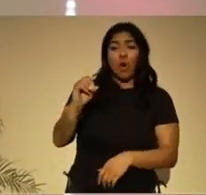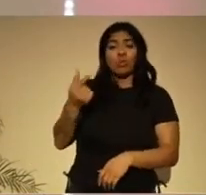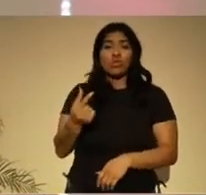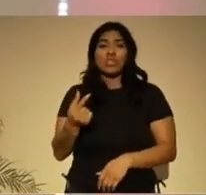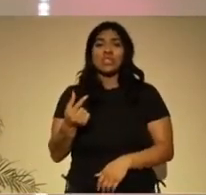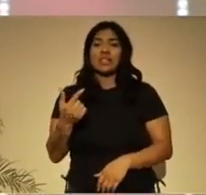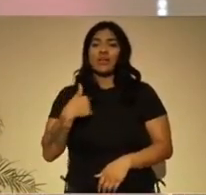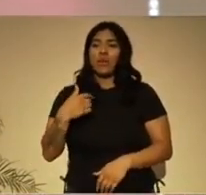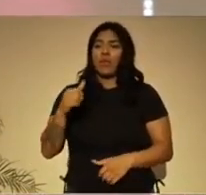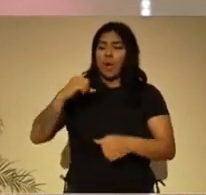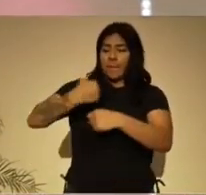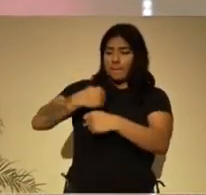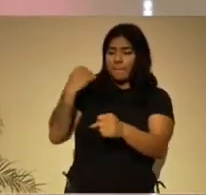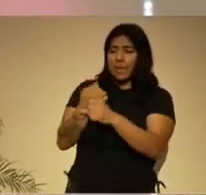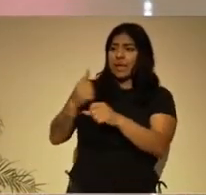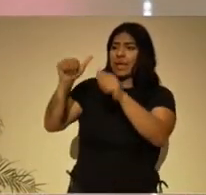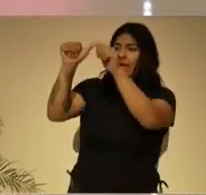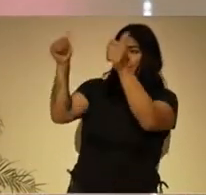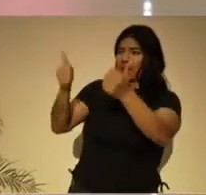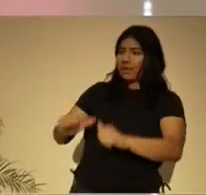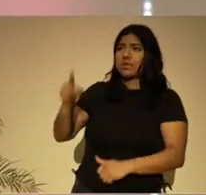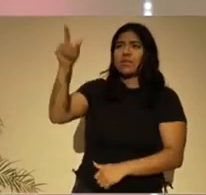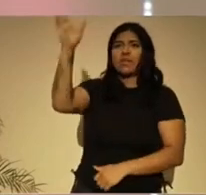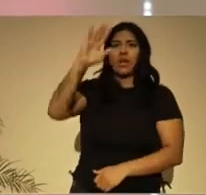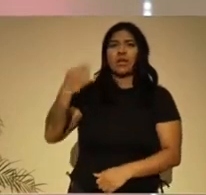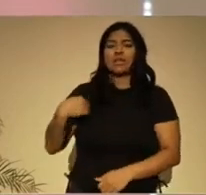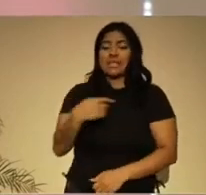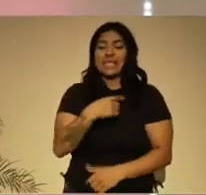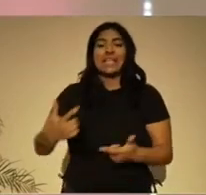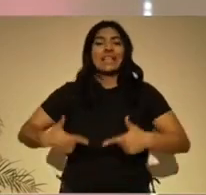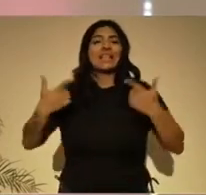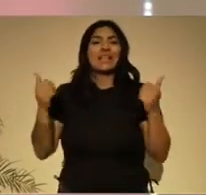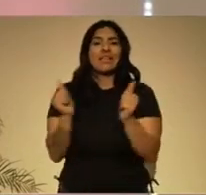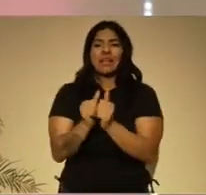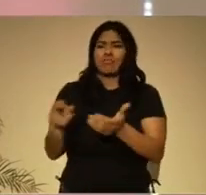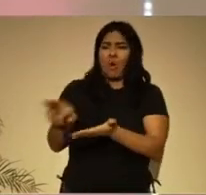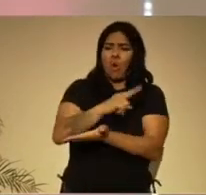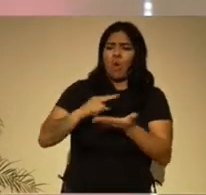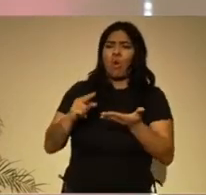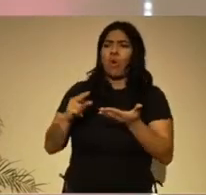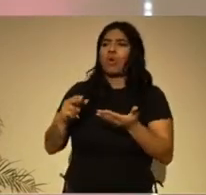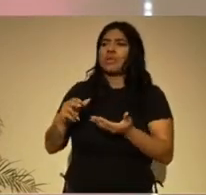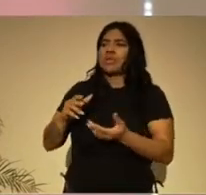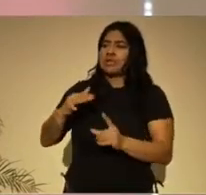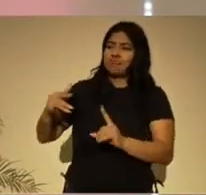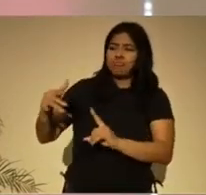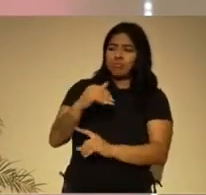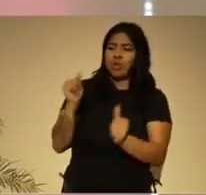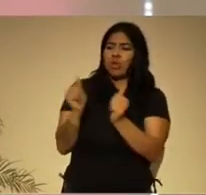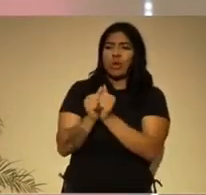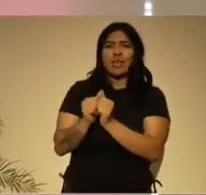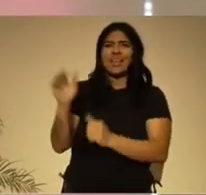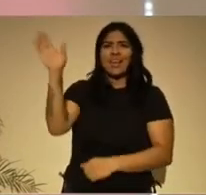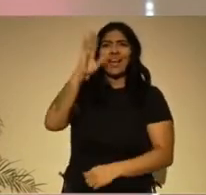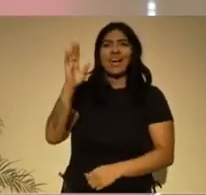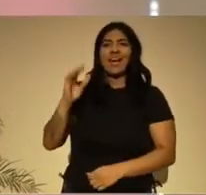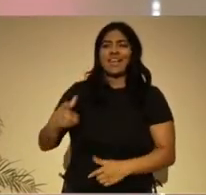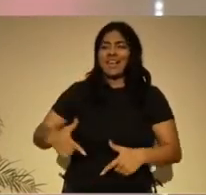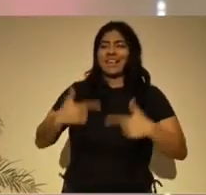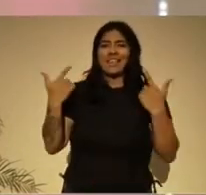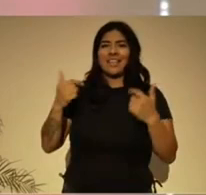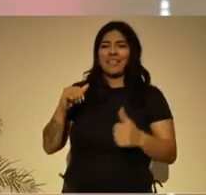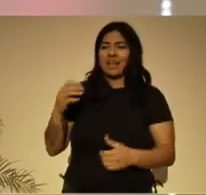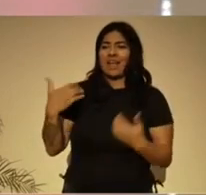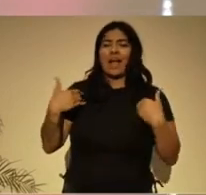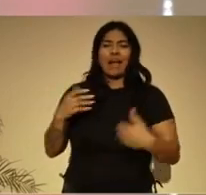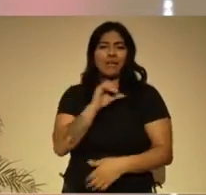image of God. We were to live in divine union with God. We were to have authority over all creation. And then Adam